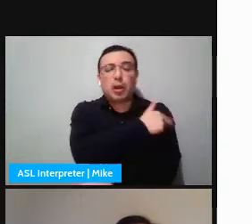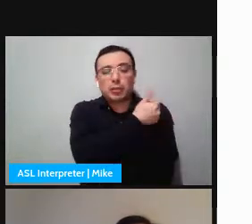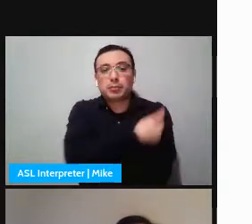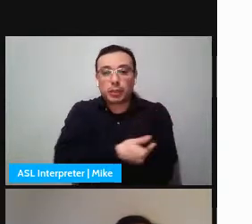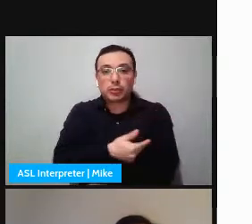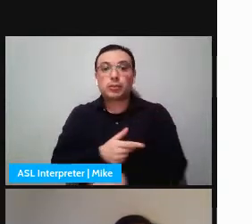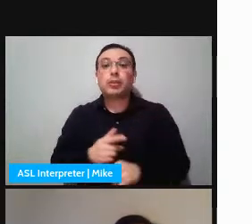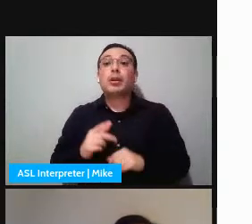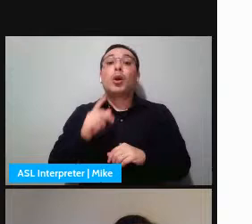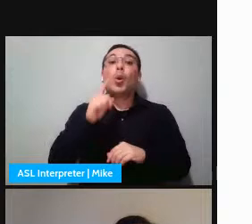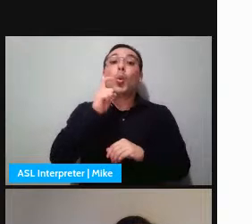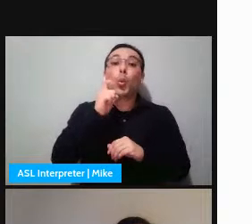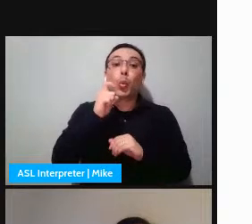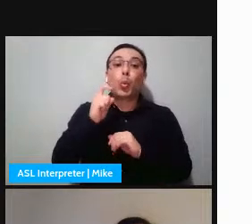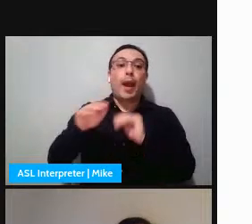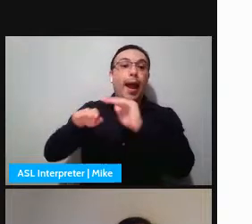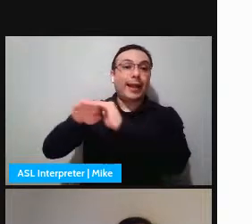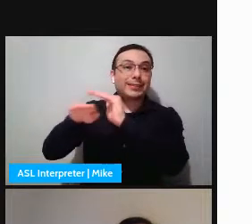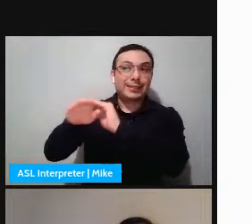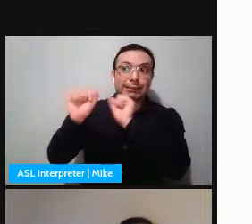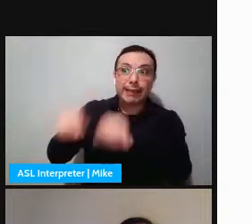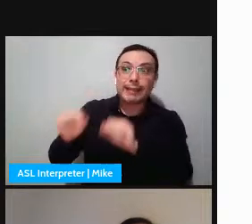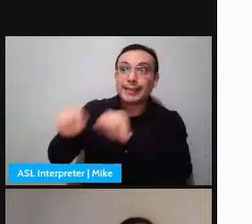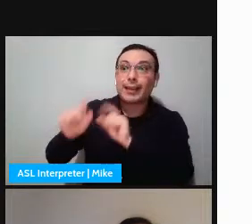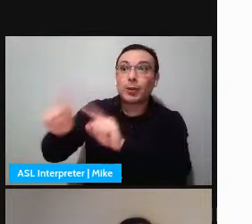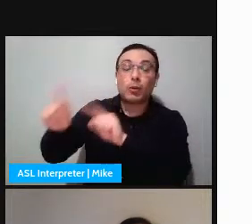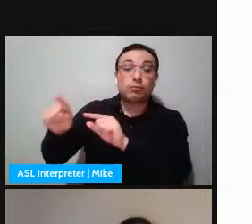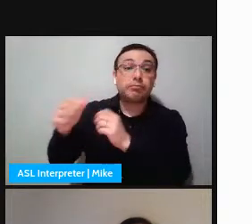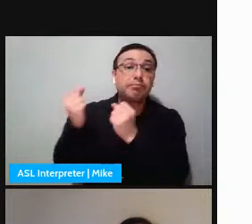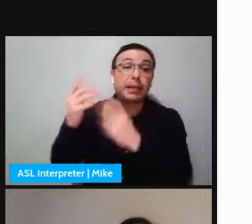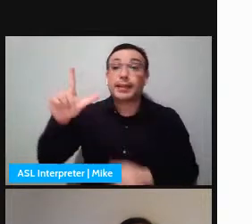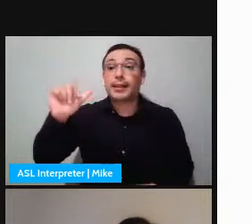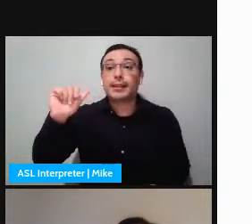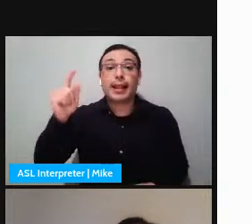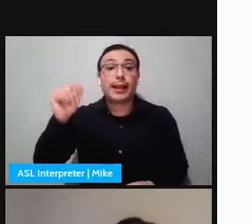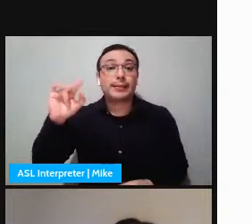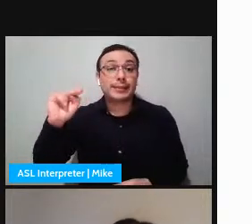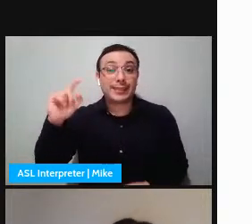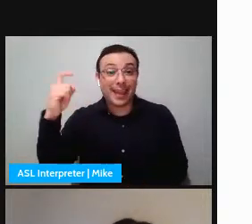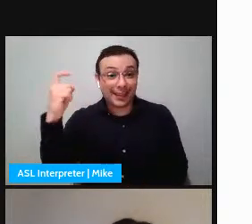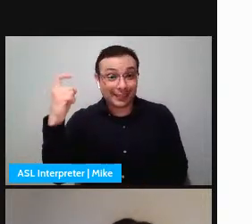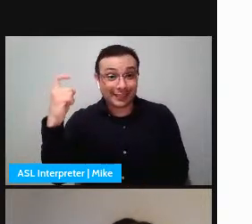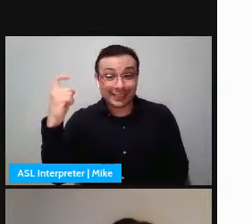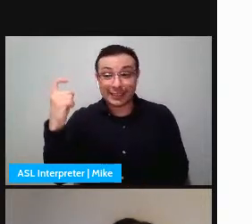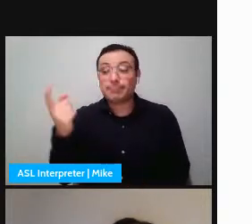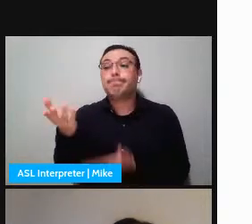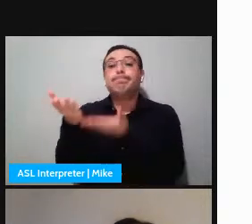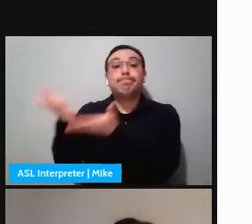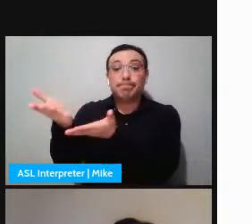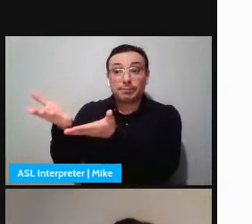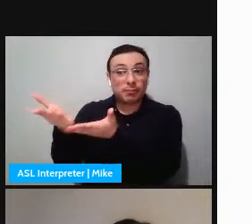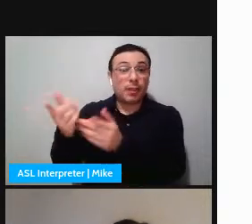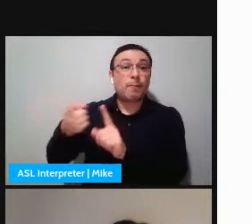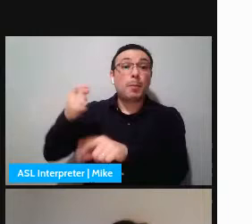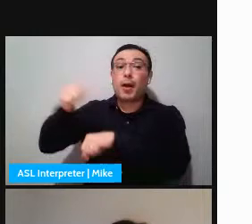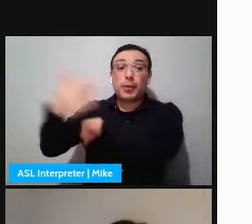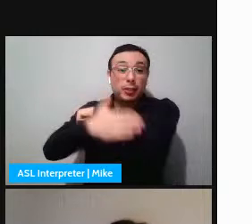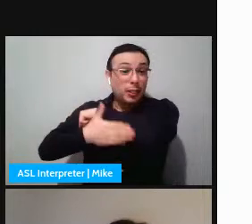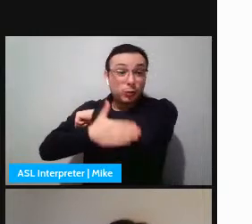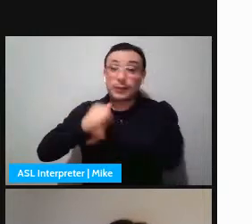in Latinx immigrant communities that many of them are excluded from public safety net programs due to immigration